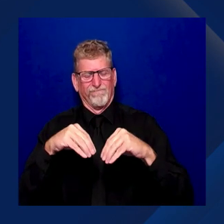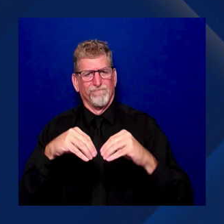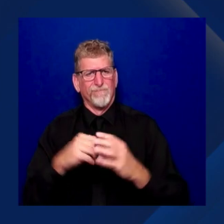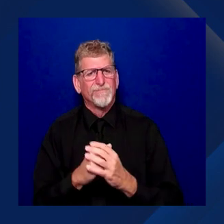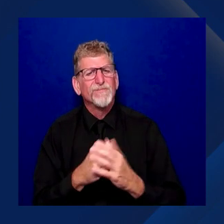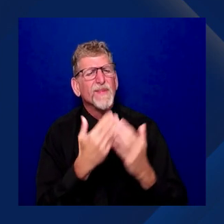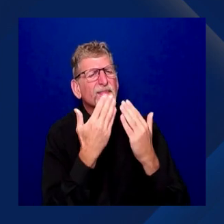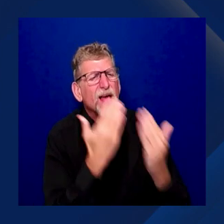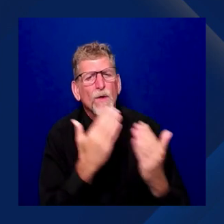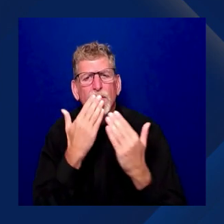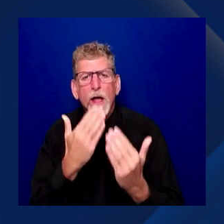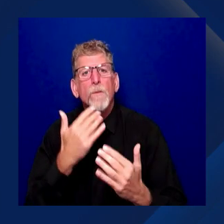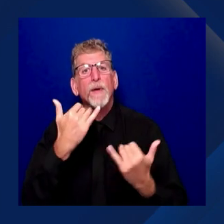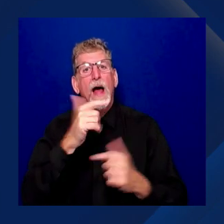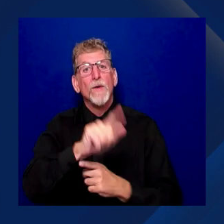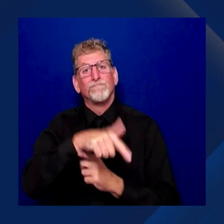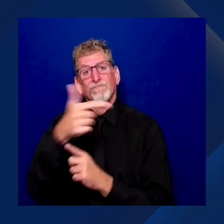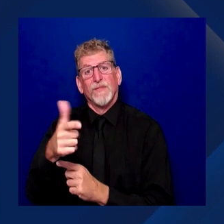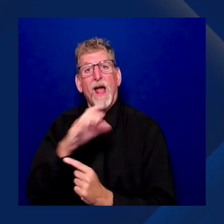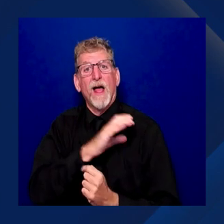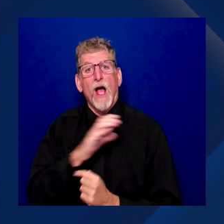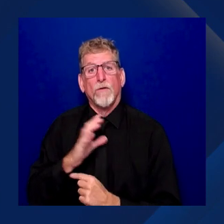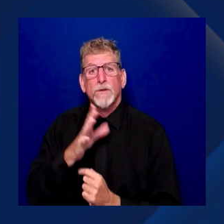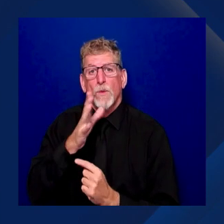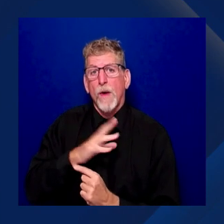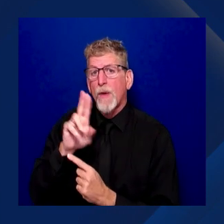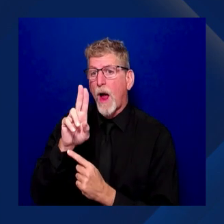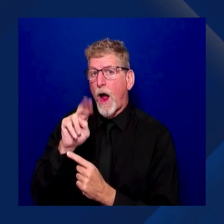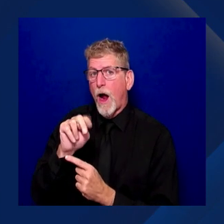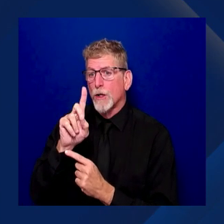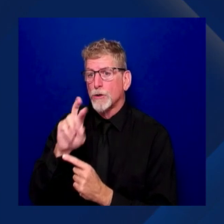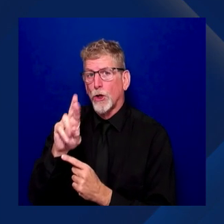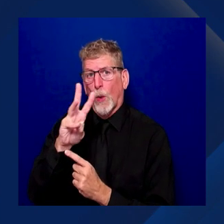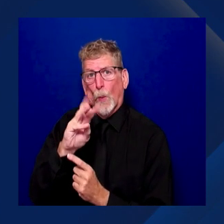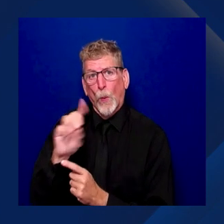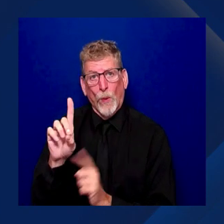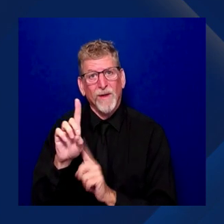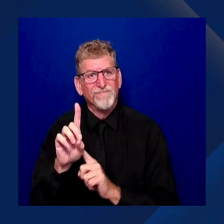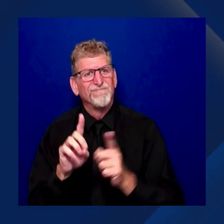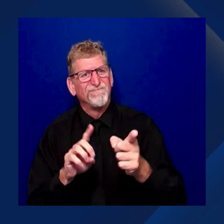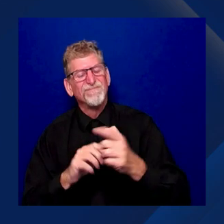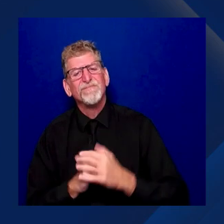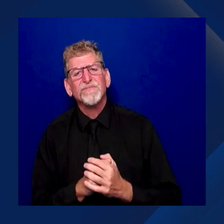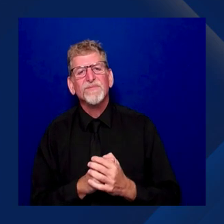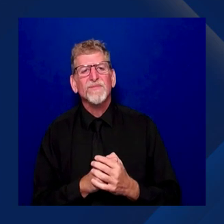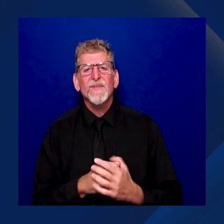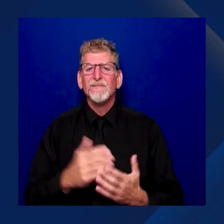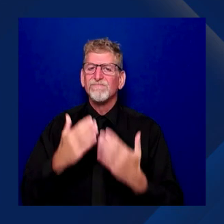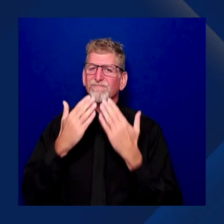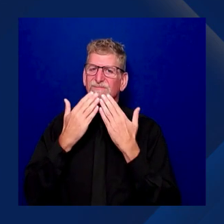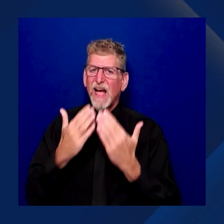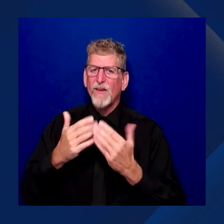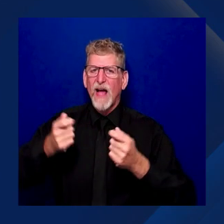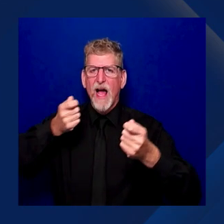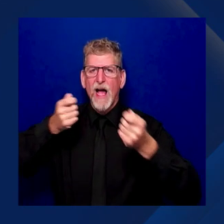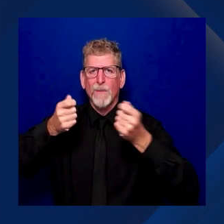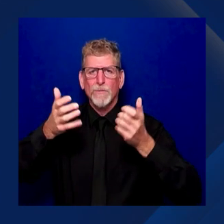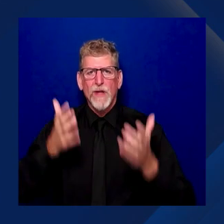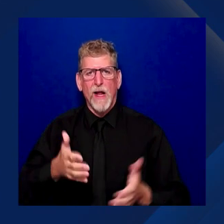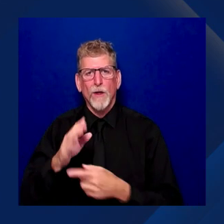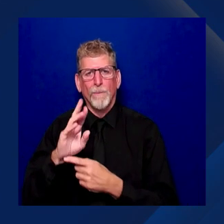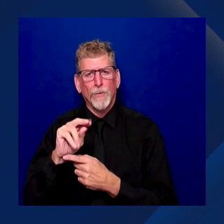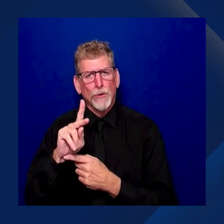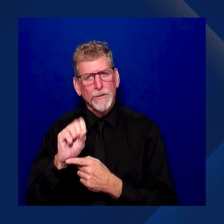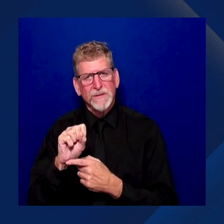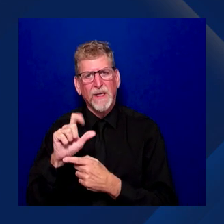Congresswoman Underwood. Well, good morning. Administrator Brooks LaSure, thank you for the introduction, and thank you for moderating this important conversation and for